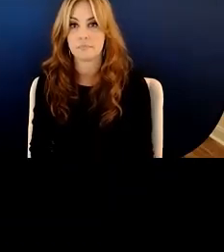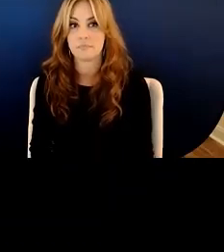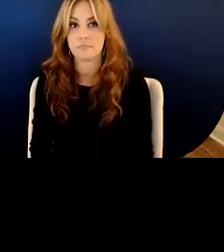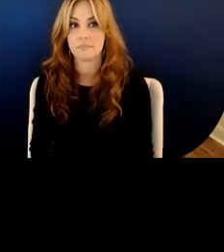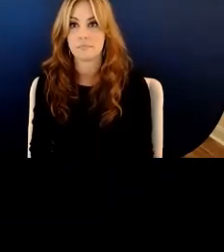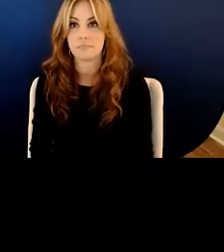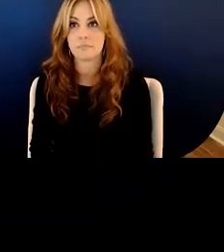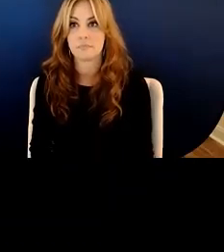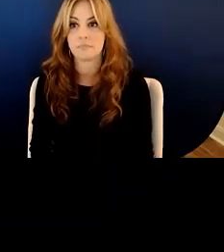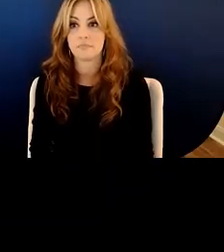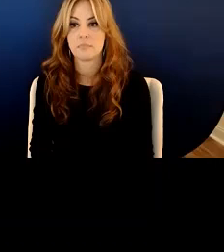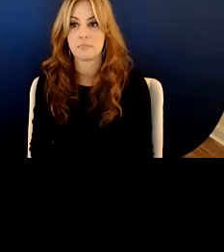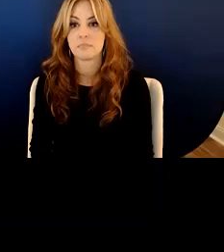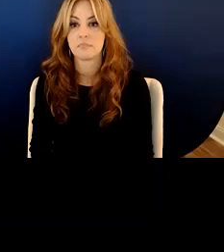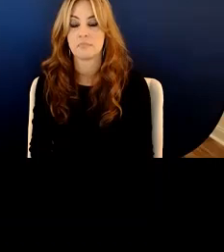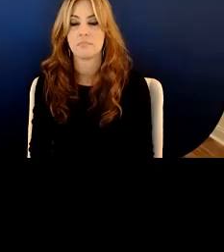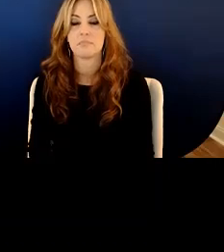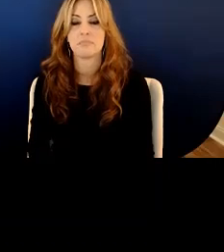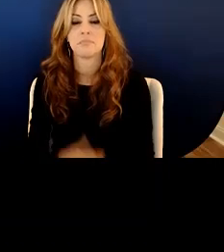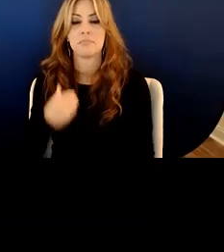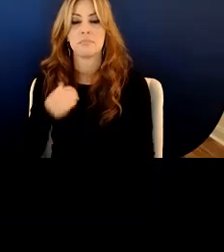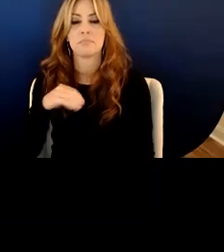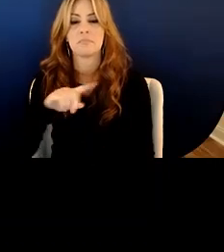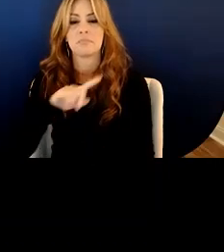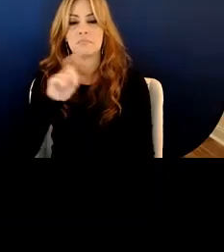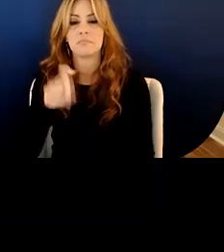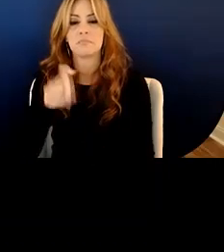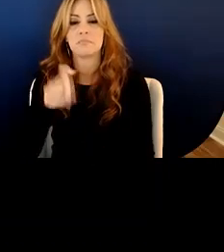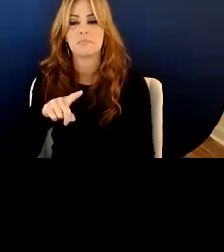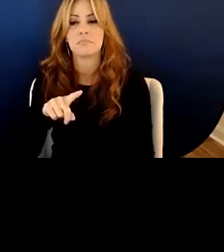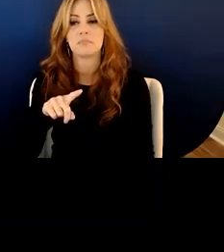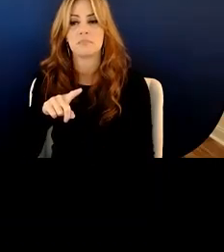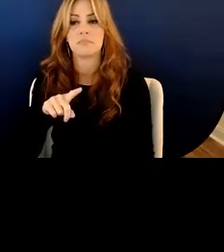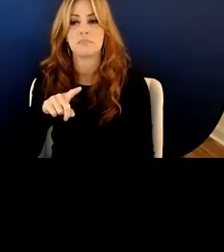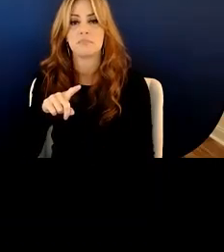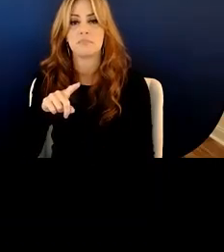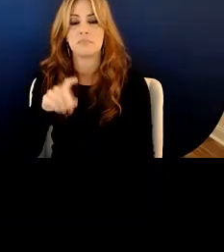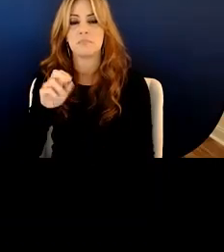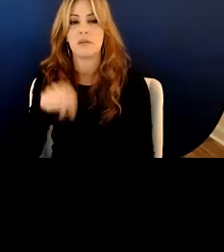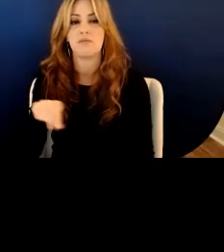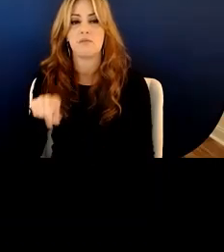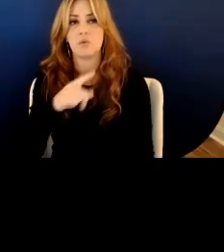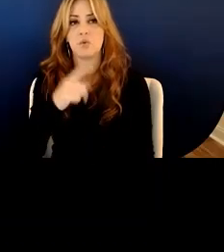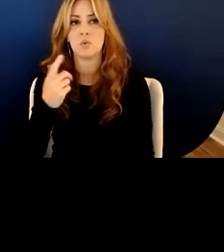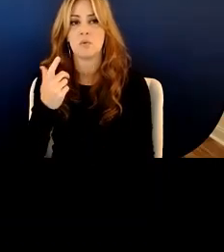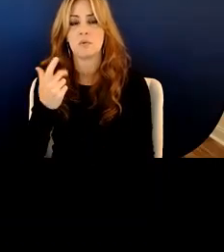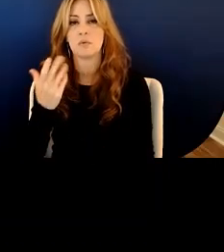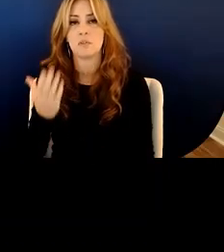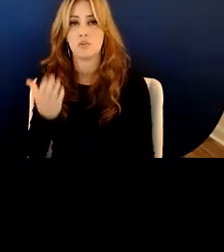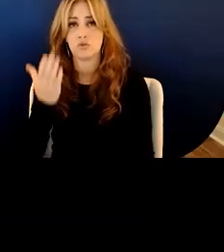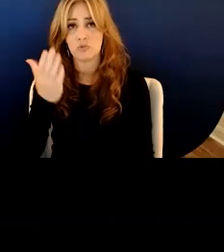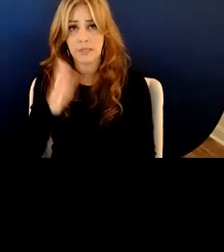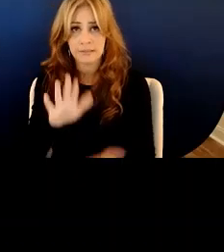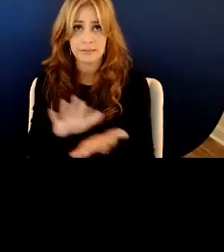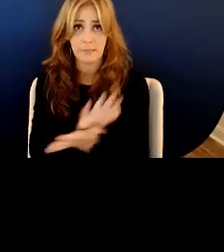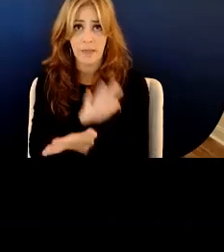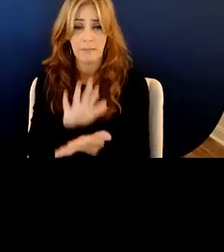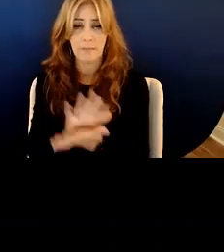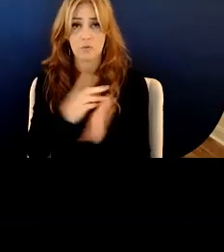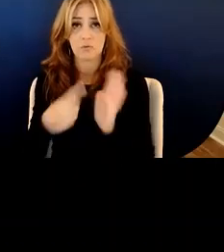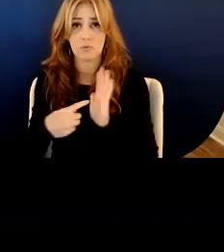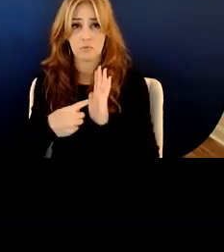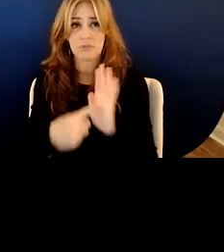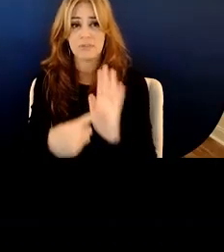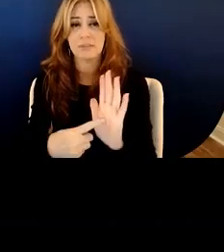Okay, we have a question about whether you suggest that papers be presented by the